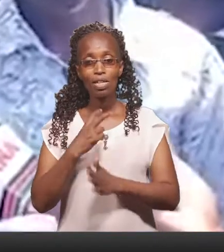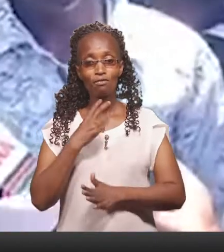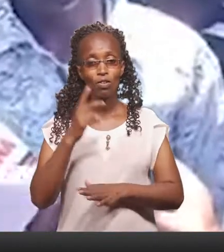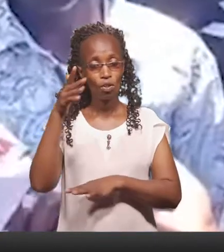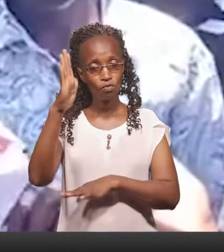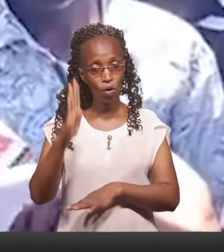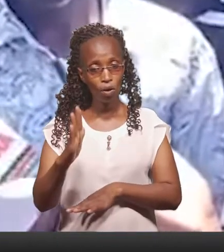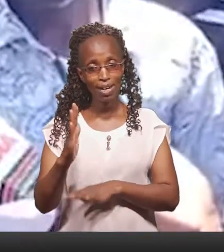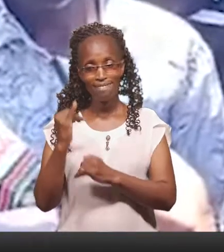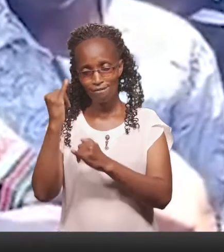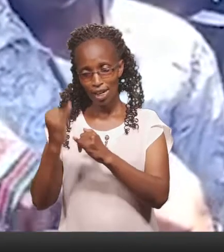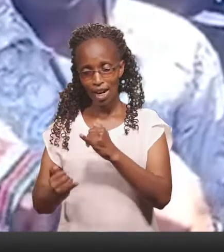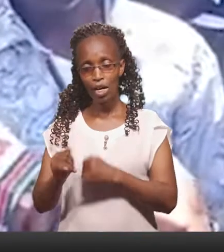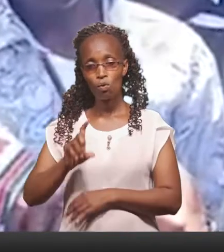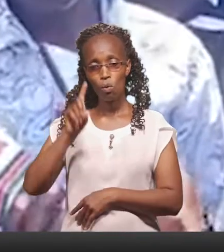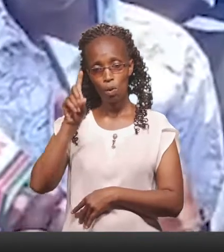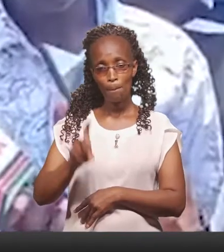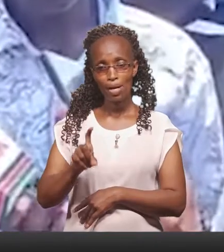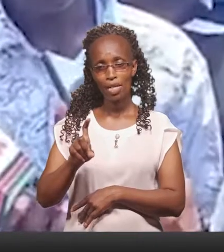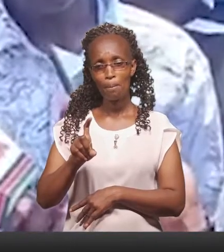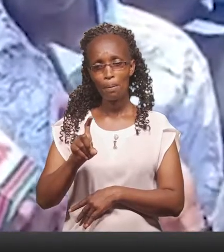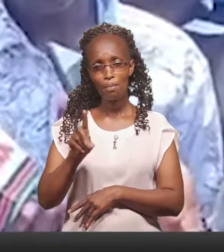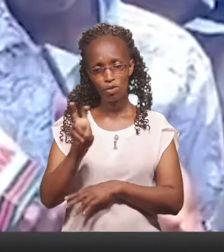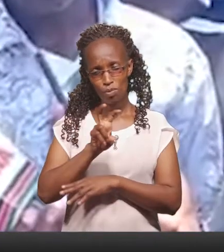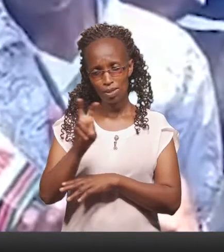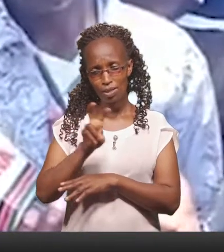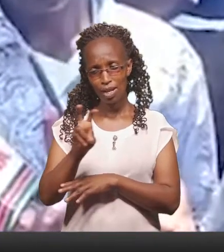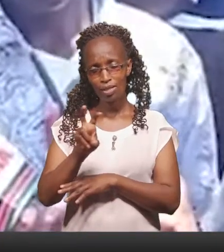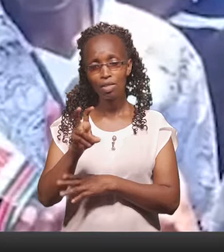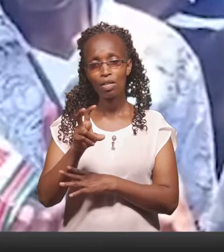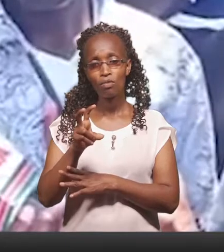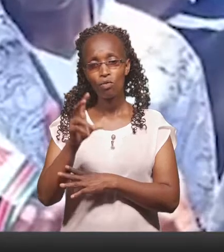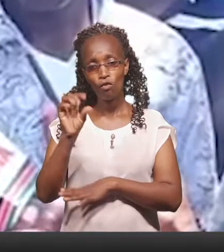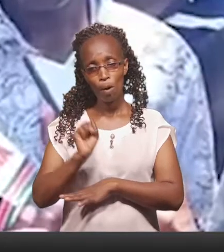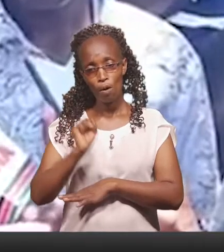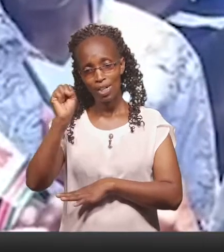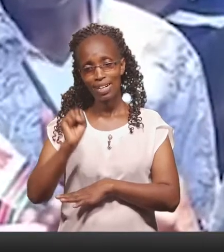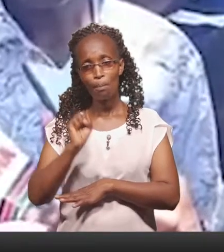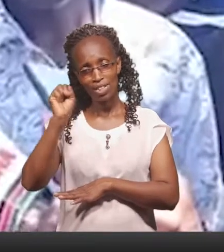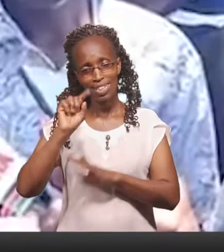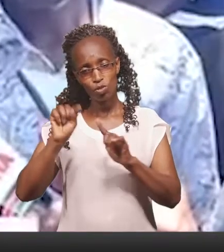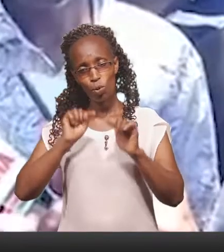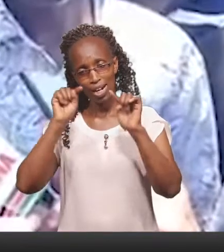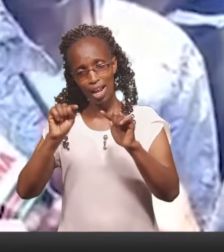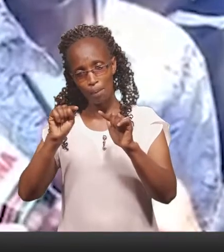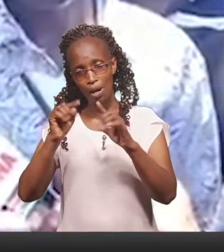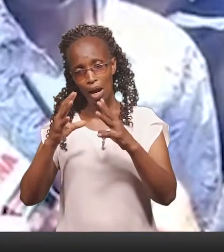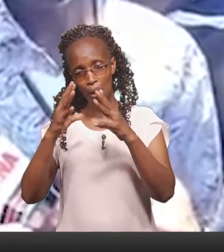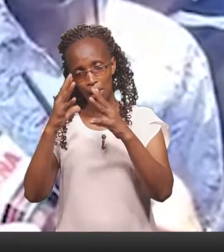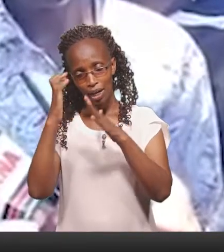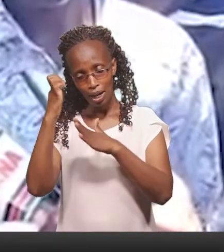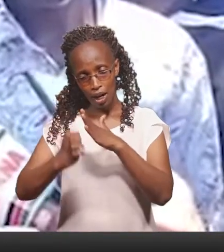is ultimately the voice of God. Finally, let us all be vigilant, for politics comes and goes, but